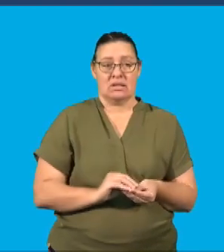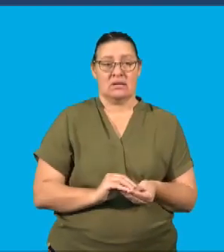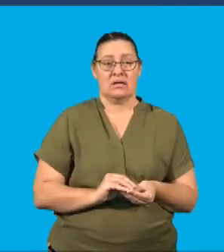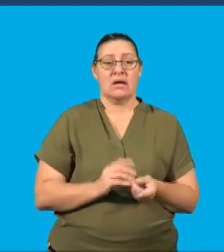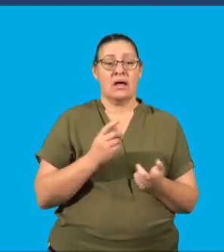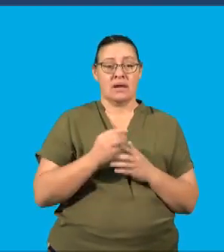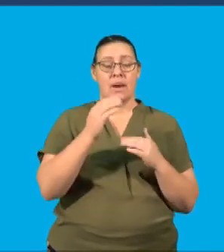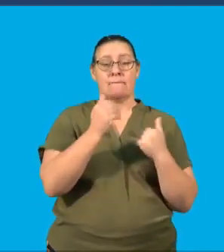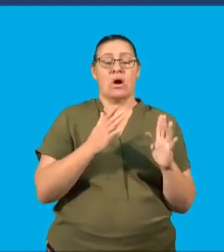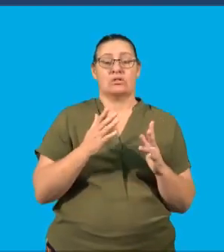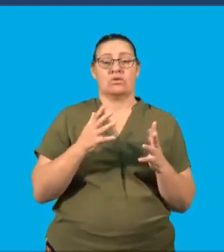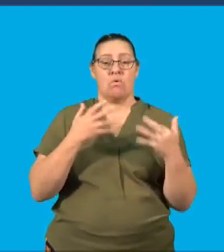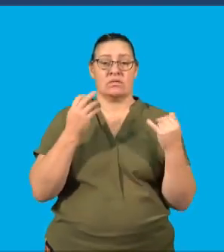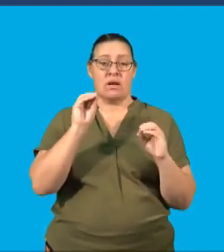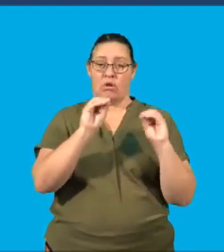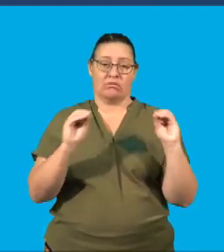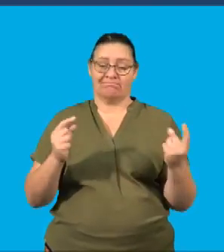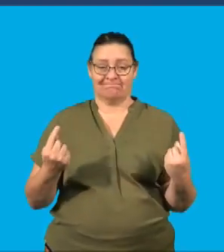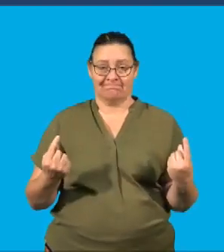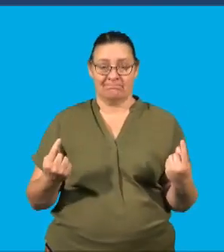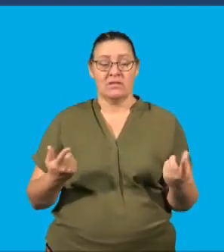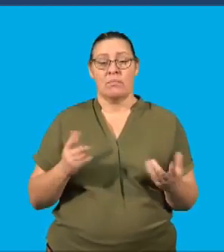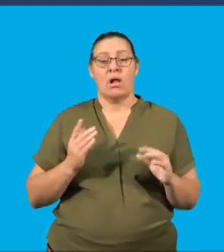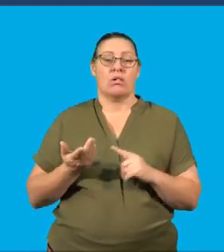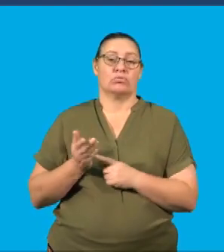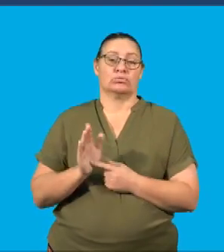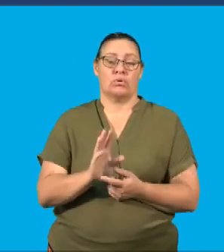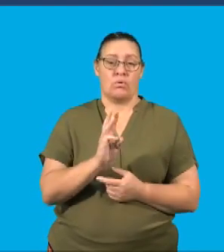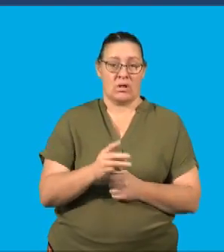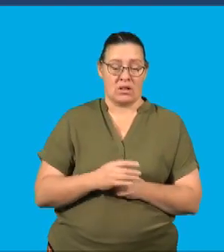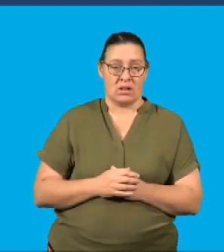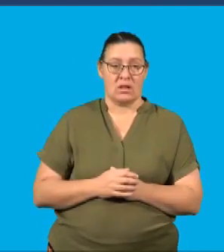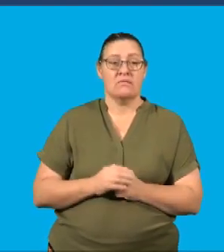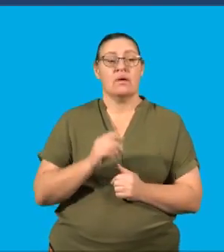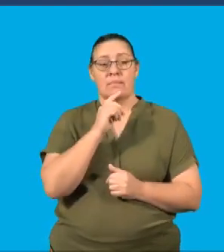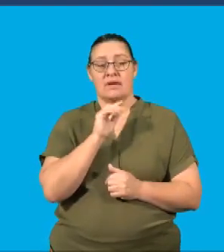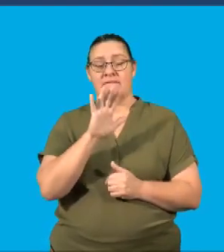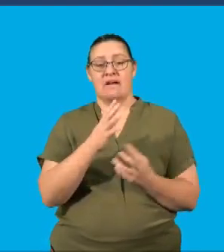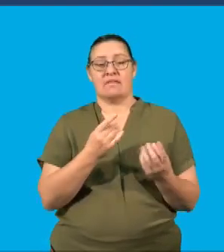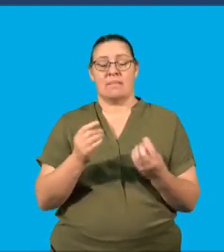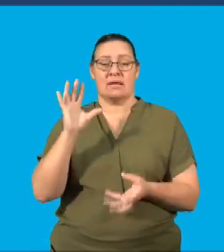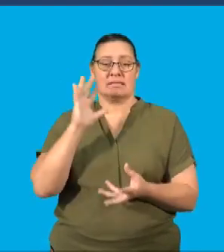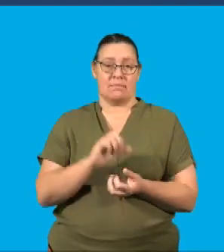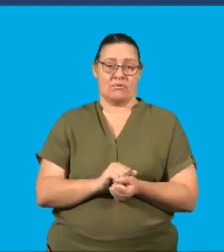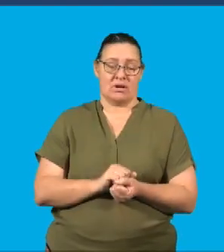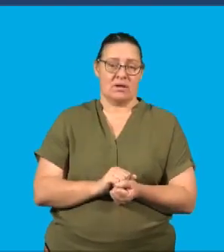is presented on a box and whisker plot. In this lesson, I'm going to show you when we talk about a 5-number summary, what is